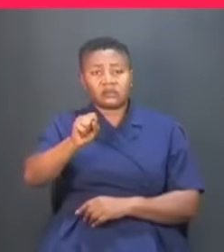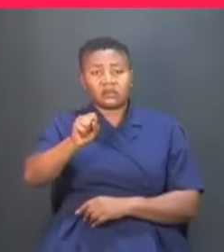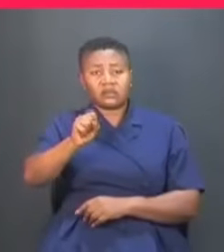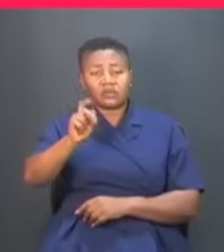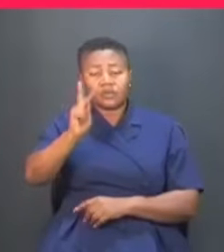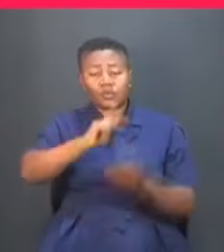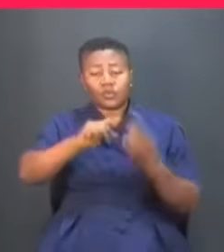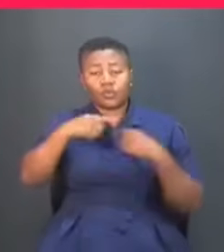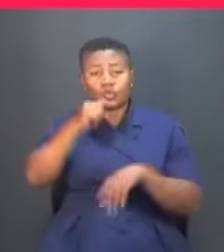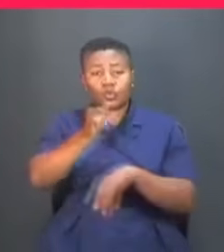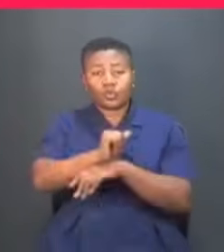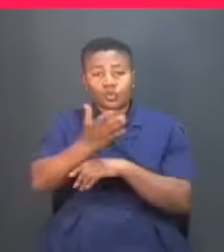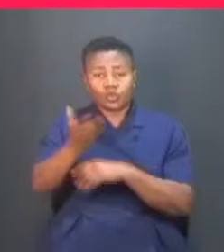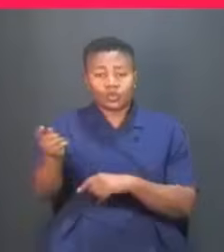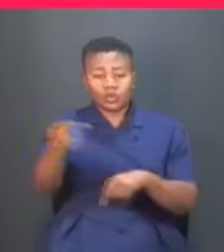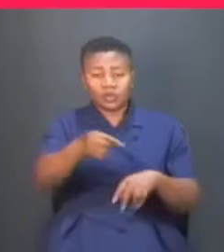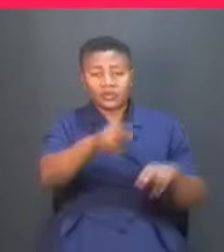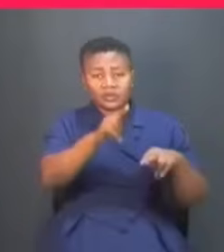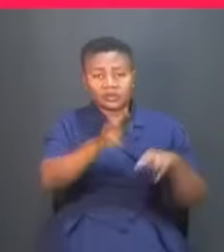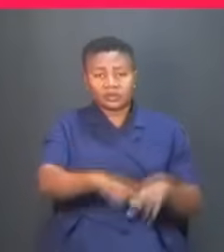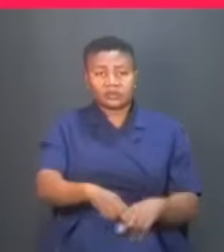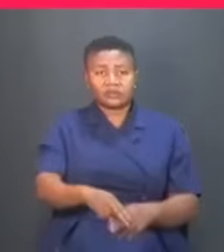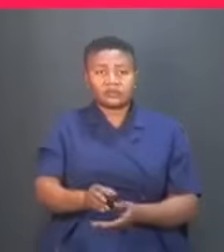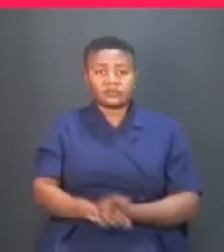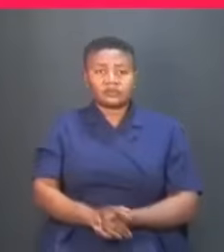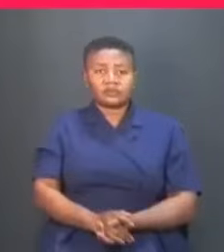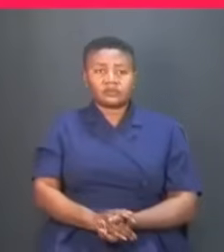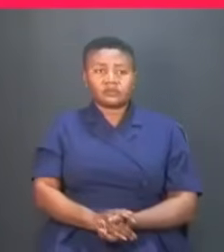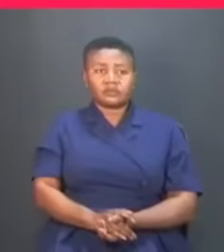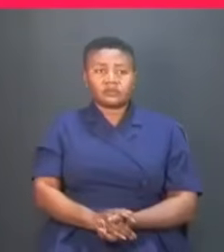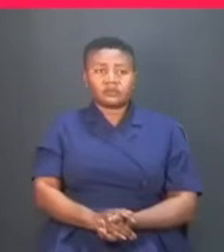to take their designated seats.